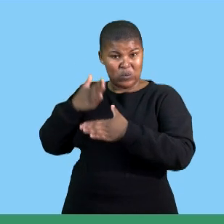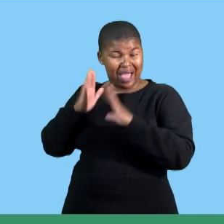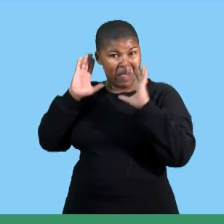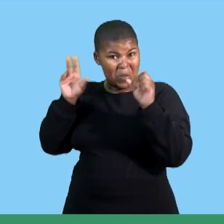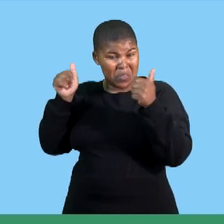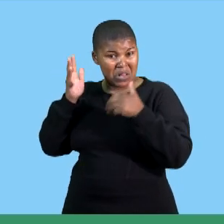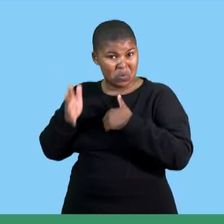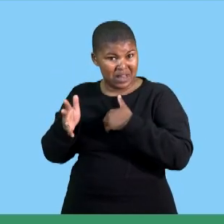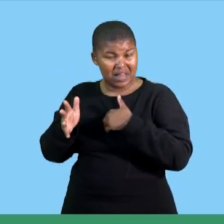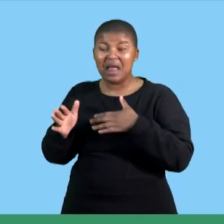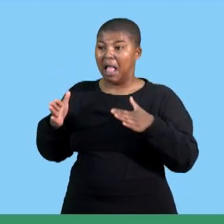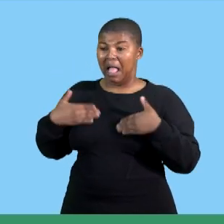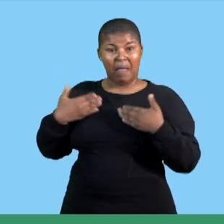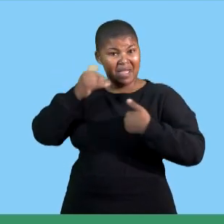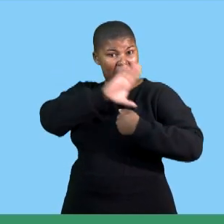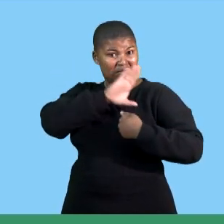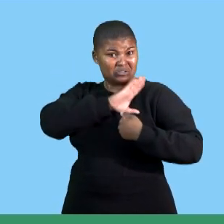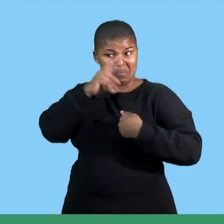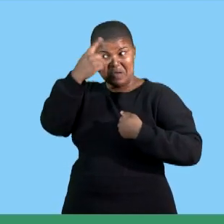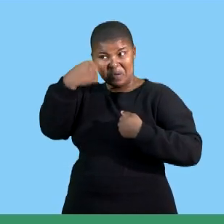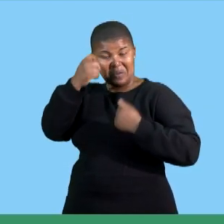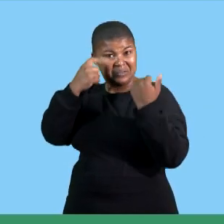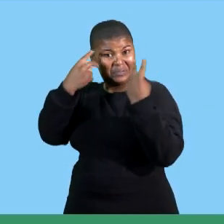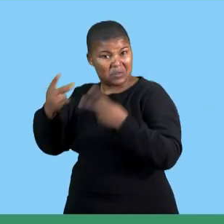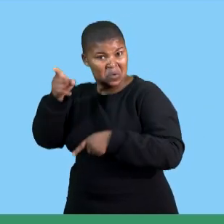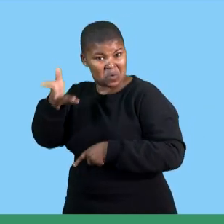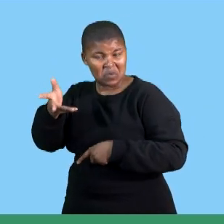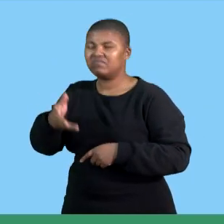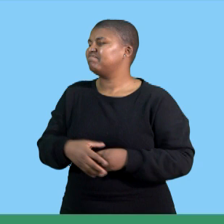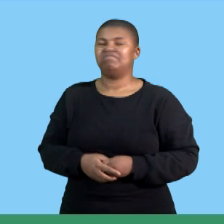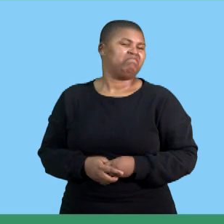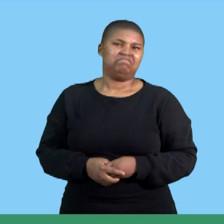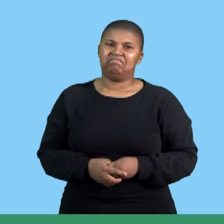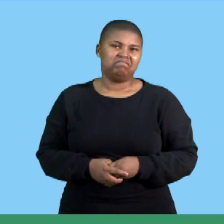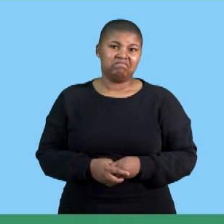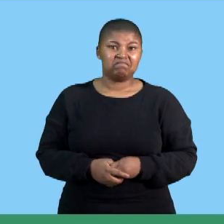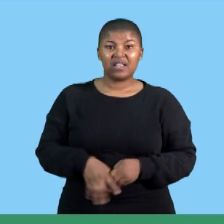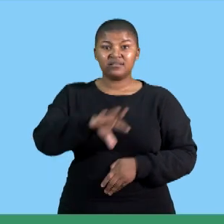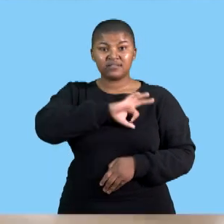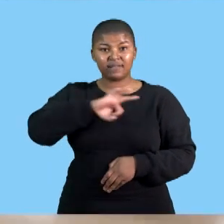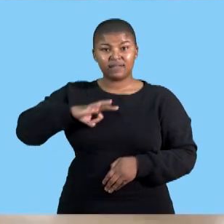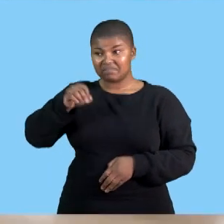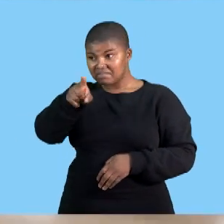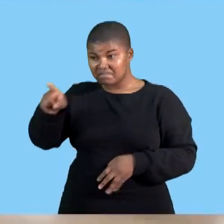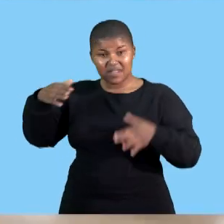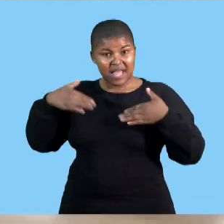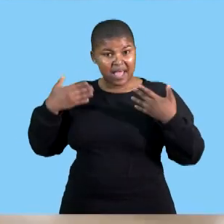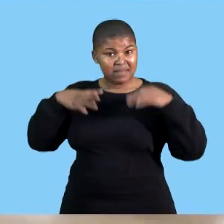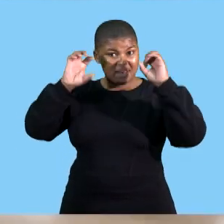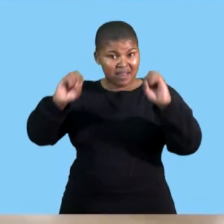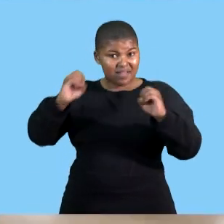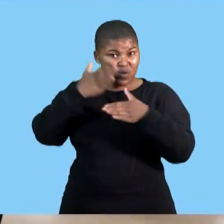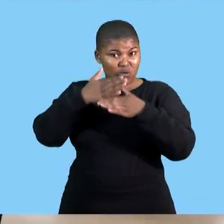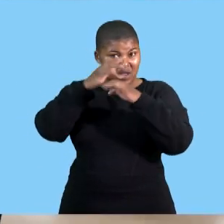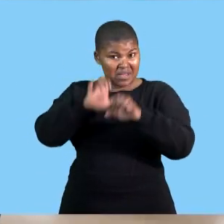and unhappy customers. So obviously, if employees are not happy in the workplace, customers are